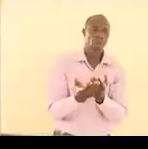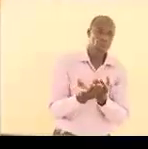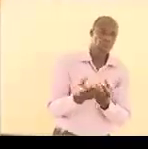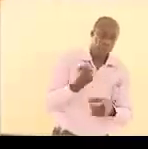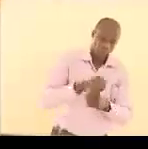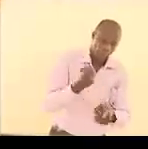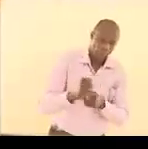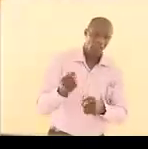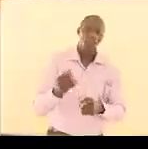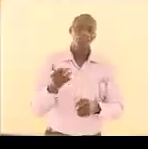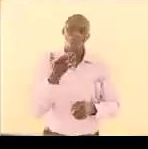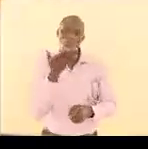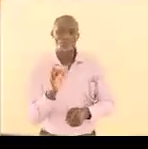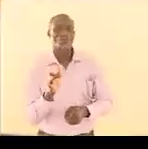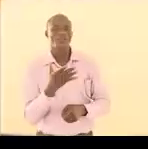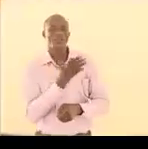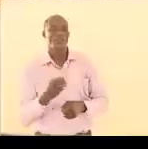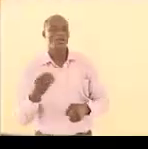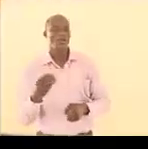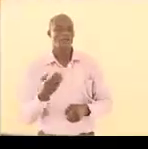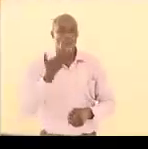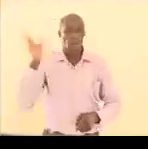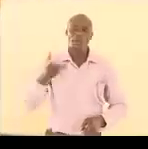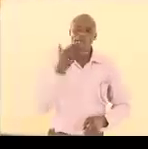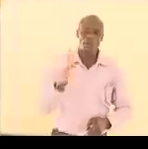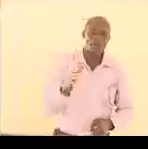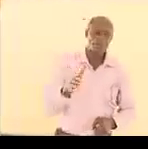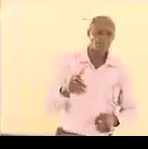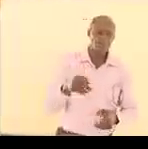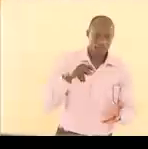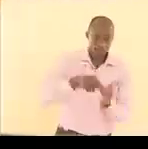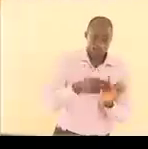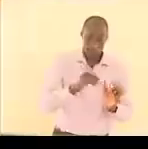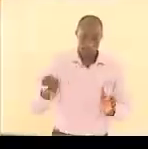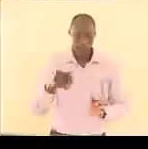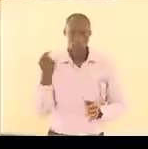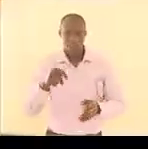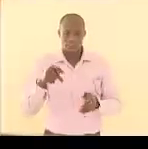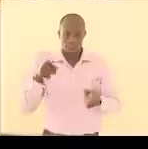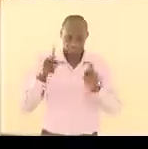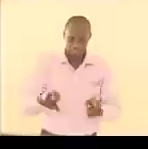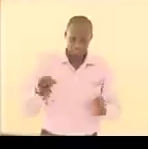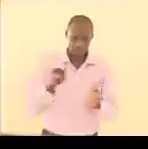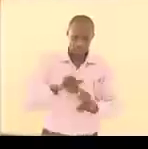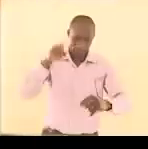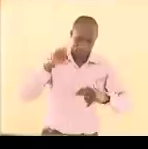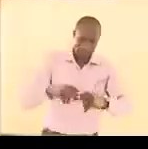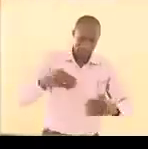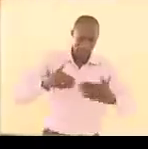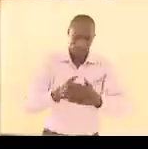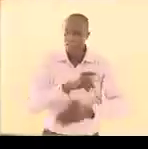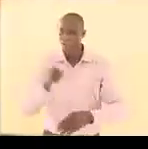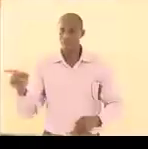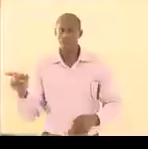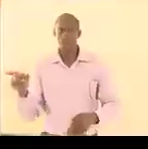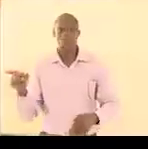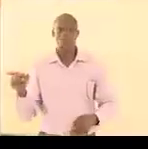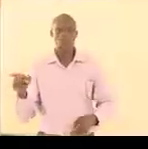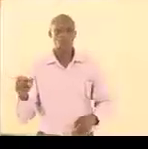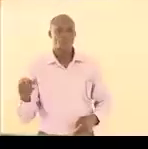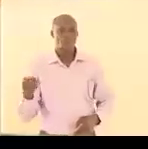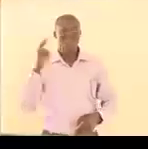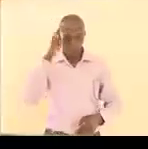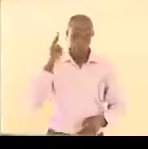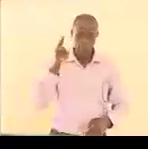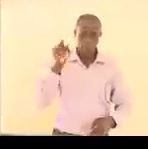shared fortunes and misfortunes. Meaning that the person that sits behind you, the person that sits on your side, the person that sits